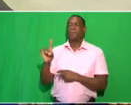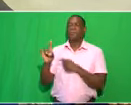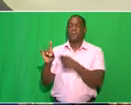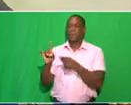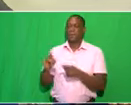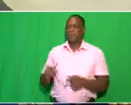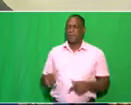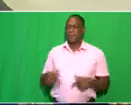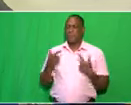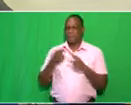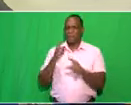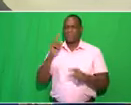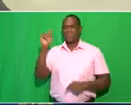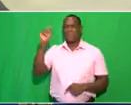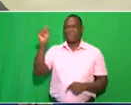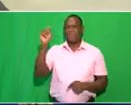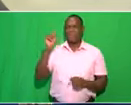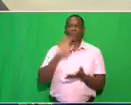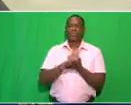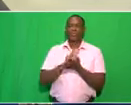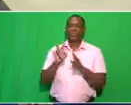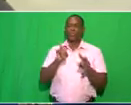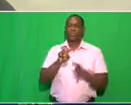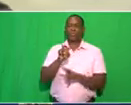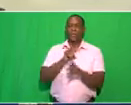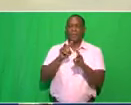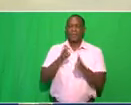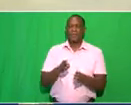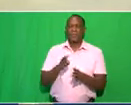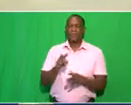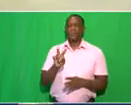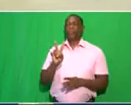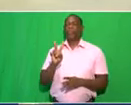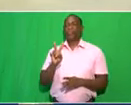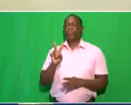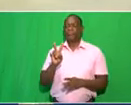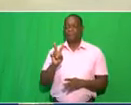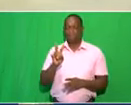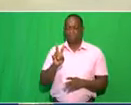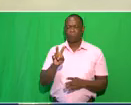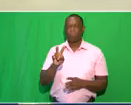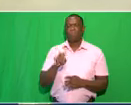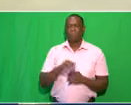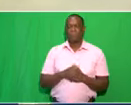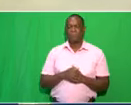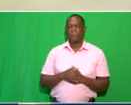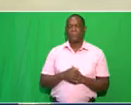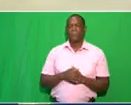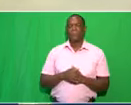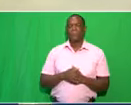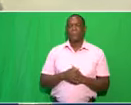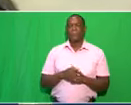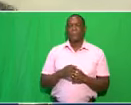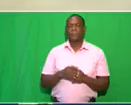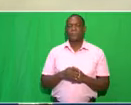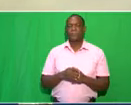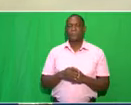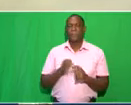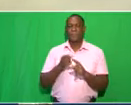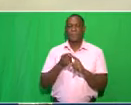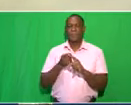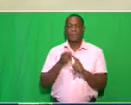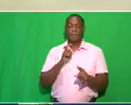school supervisor to acting from the Division of Education, Research and Technology, Tobago House of Assembly. So these are the two